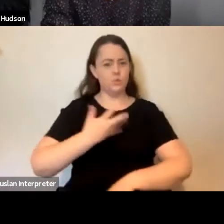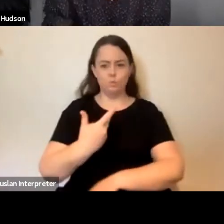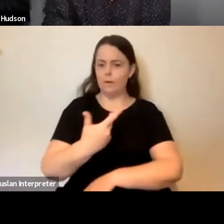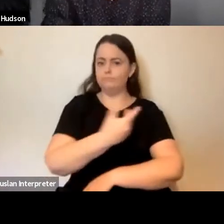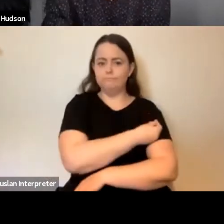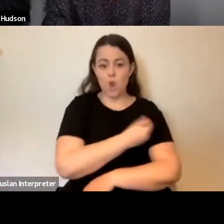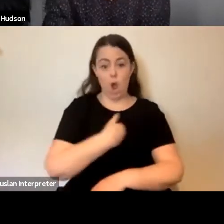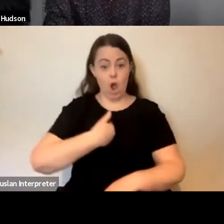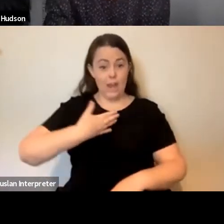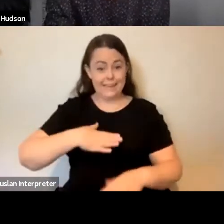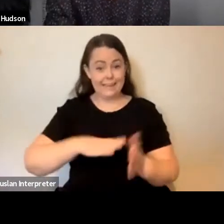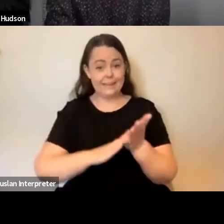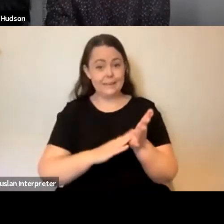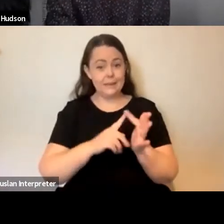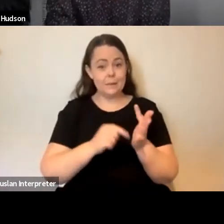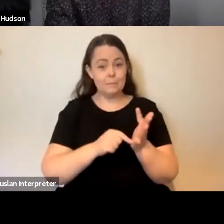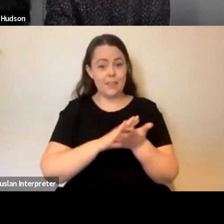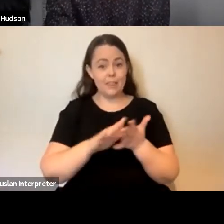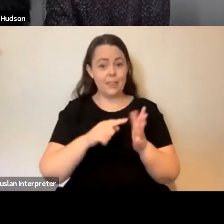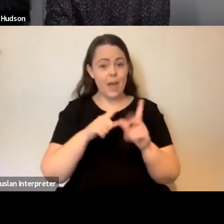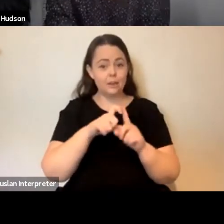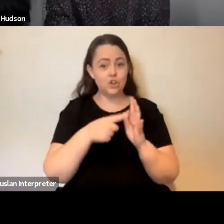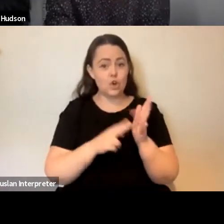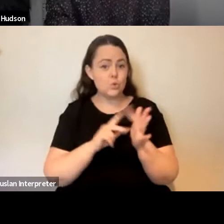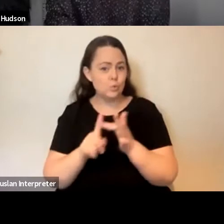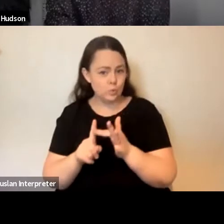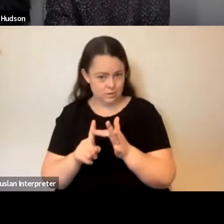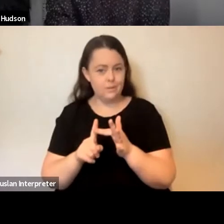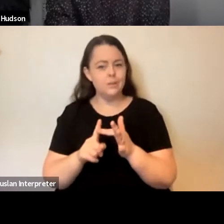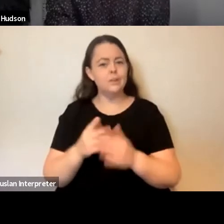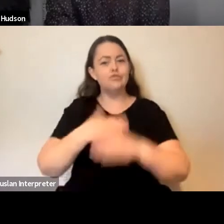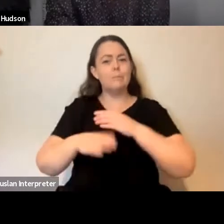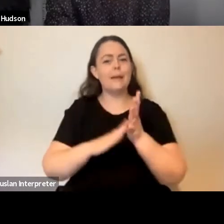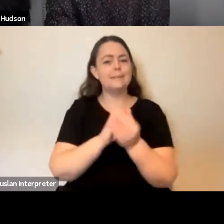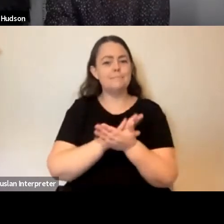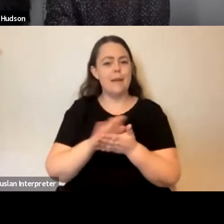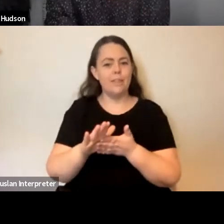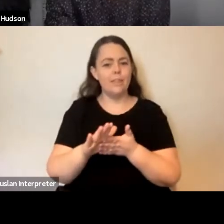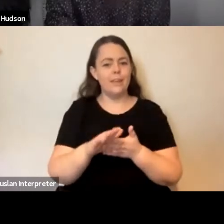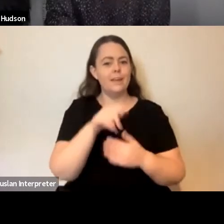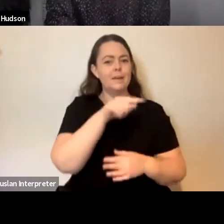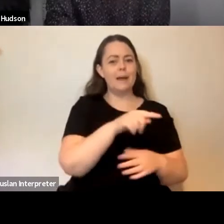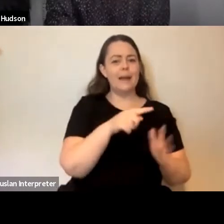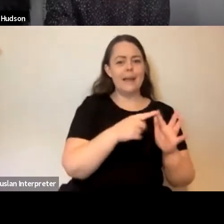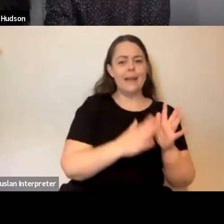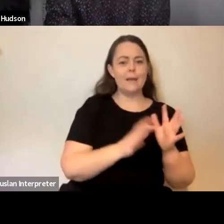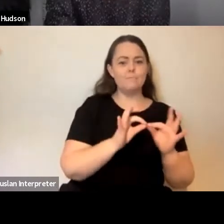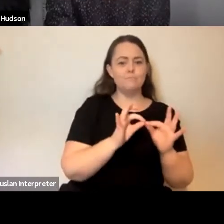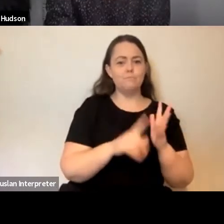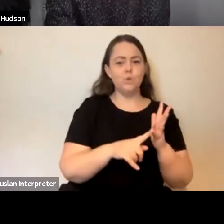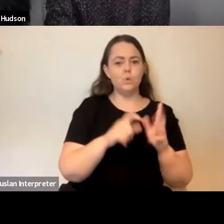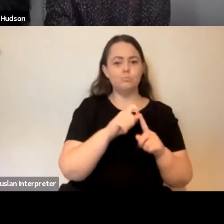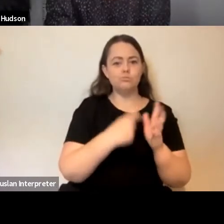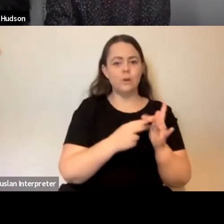need methadone. That's what I need. You know, buprenorphine as a molecule doesn't work for me. As a drug doesn't work for